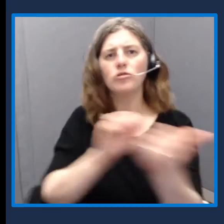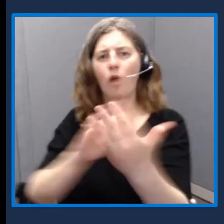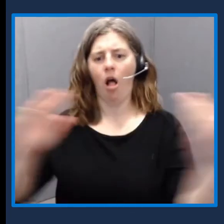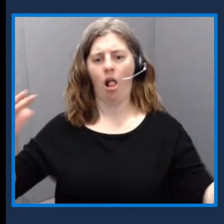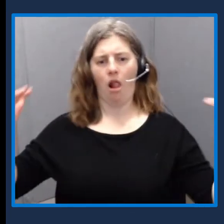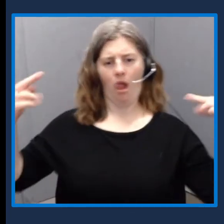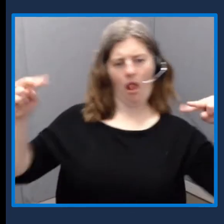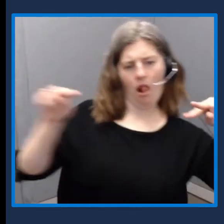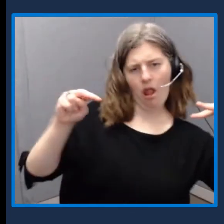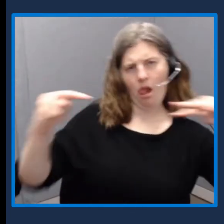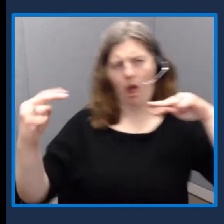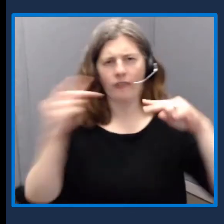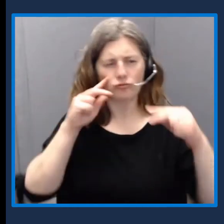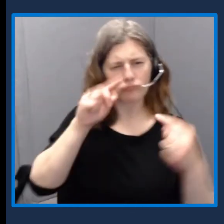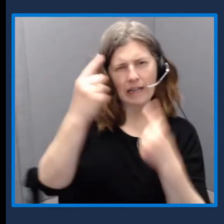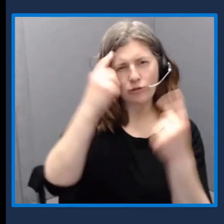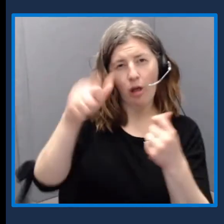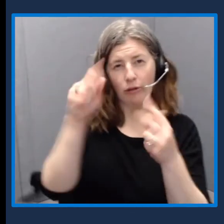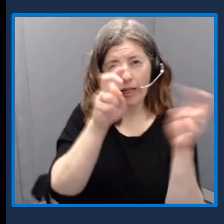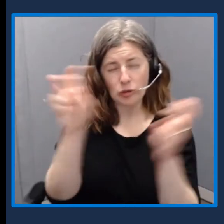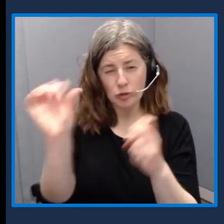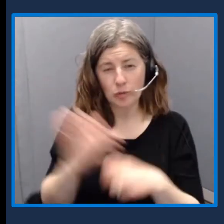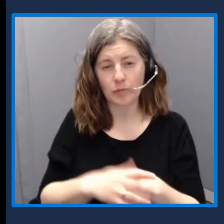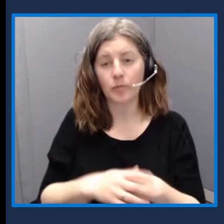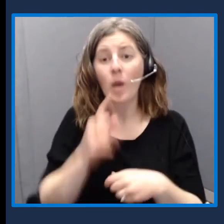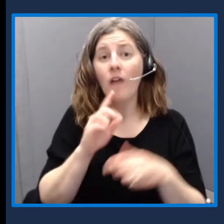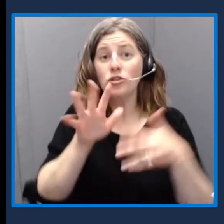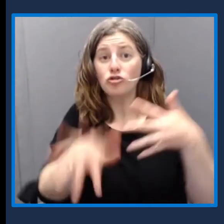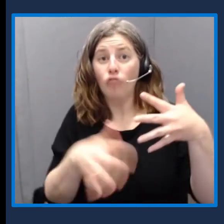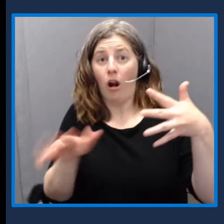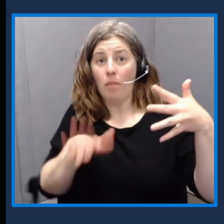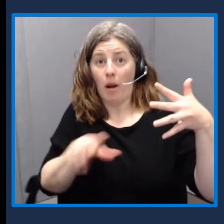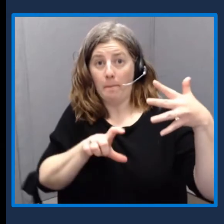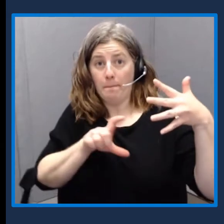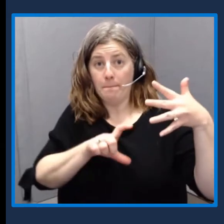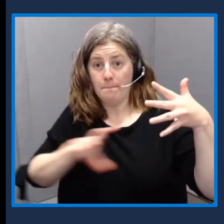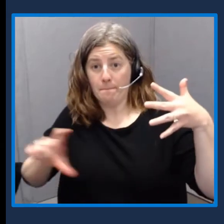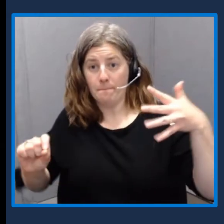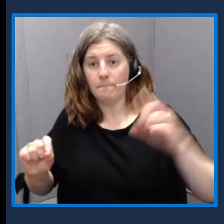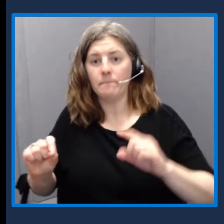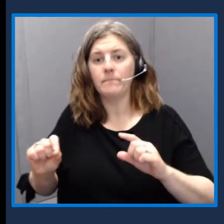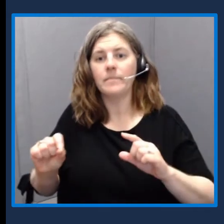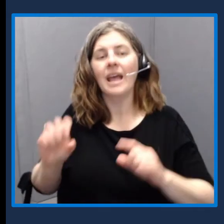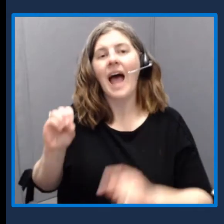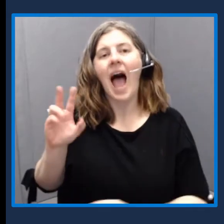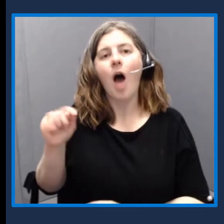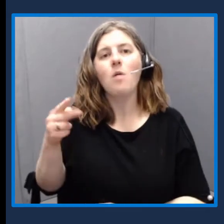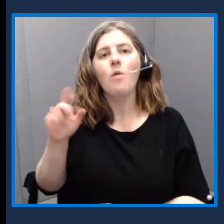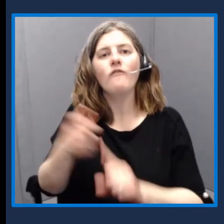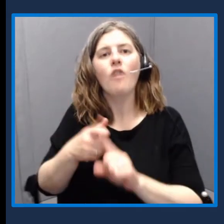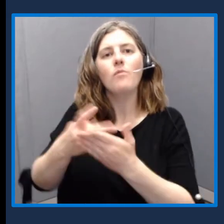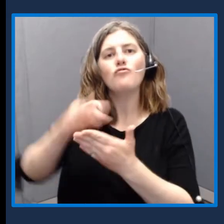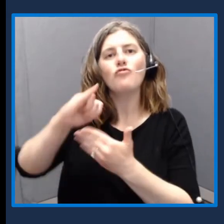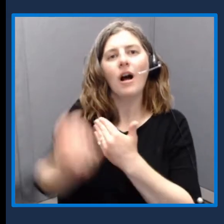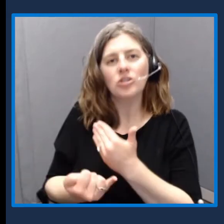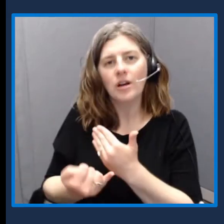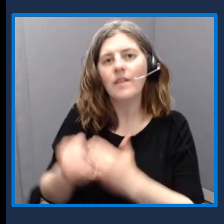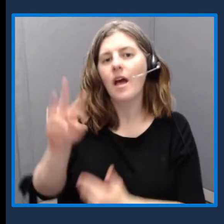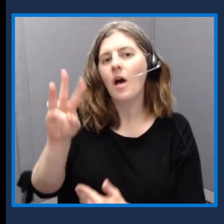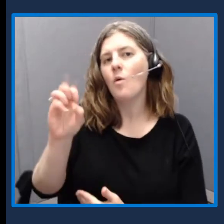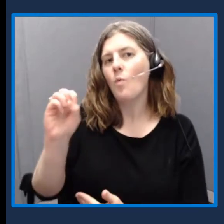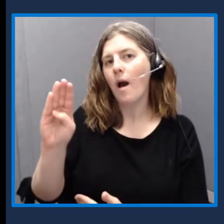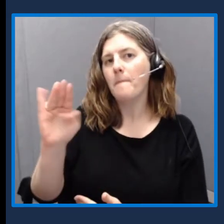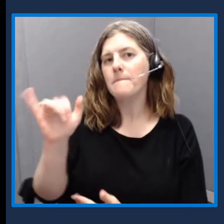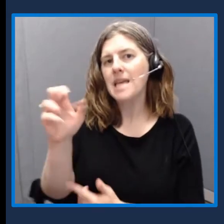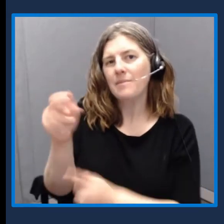issues to consider as well. We also have a chart here that's done, it's an output from a project that WebAIM has done that